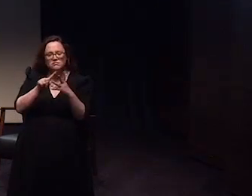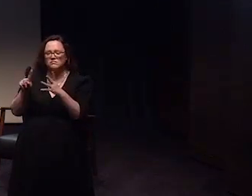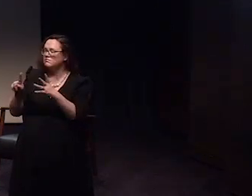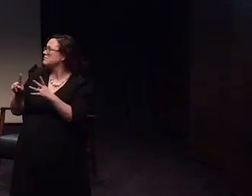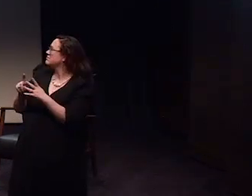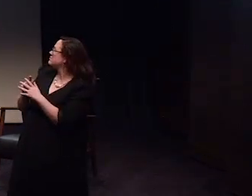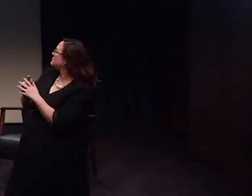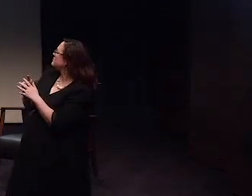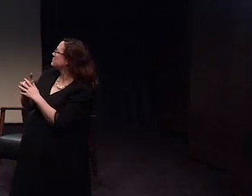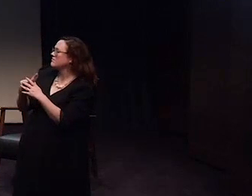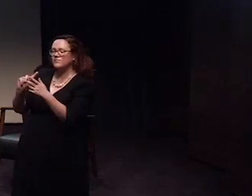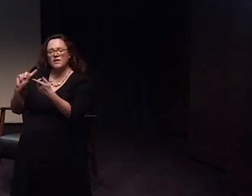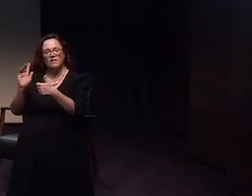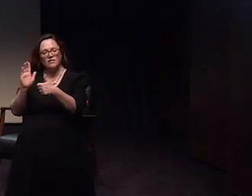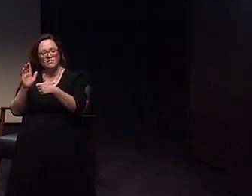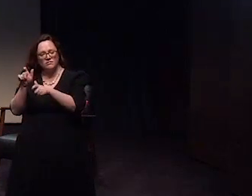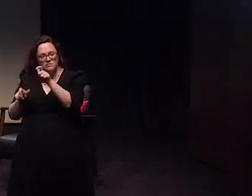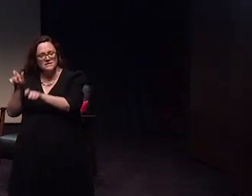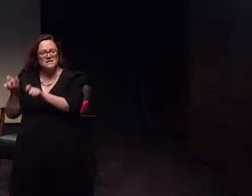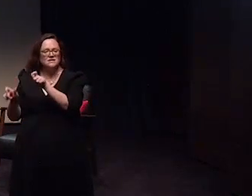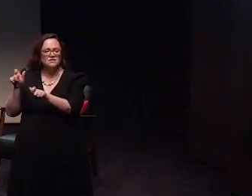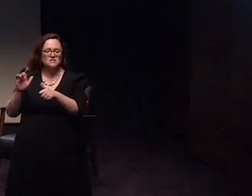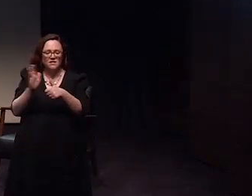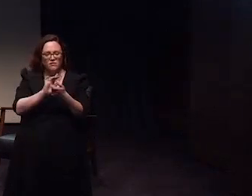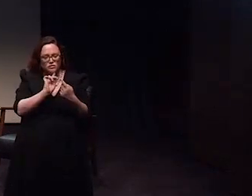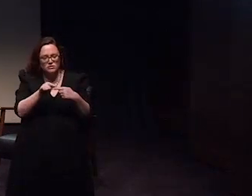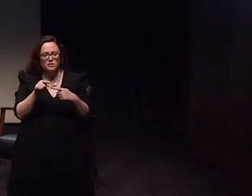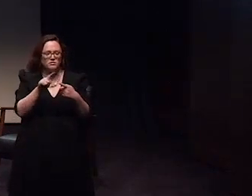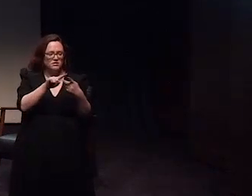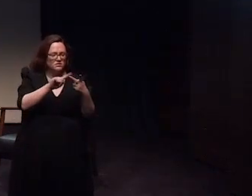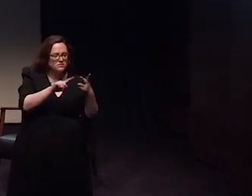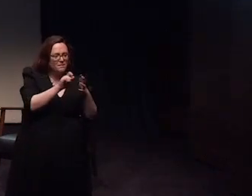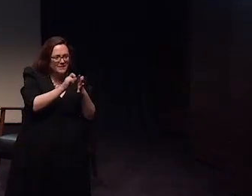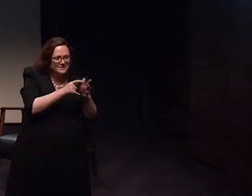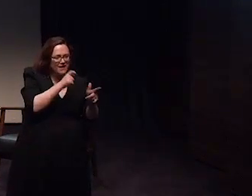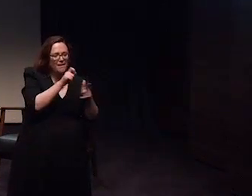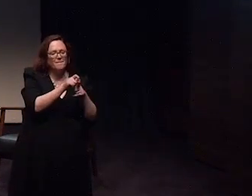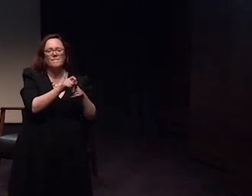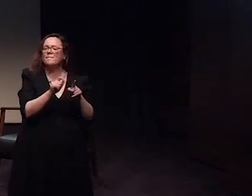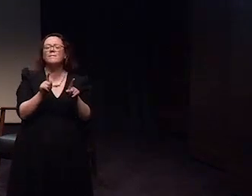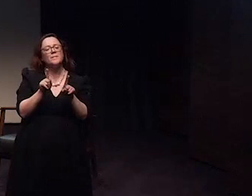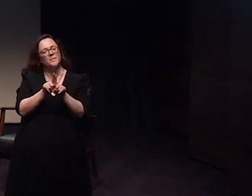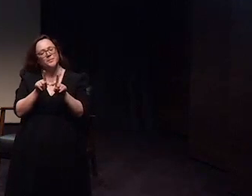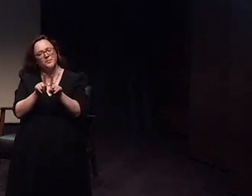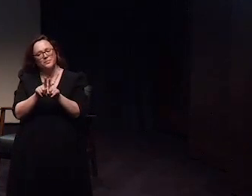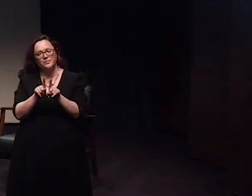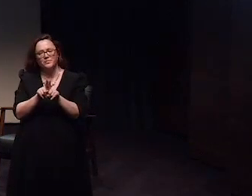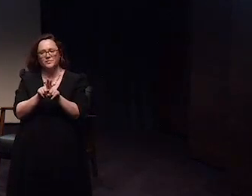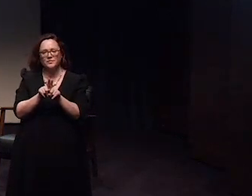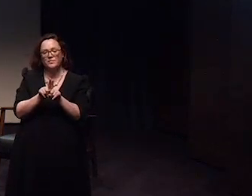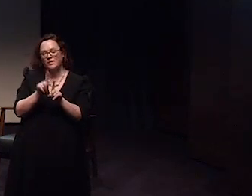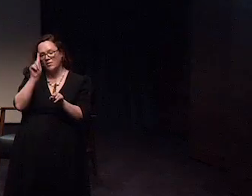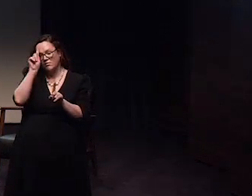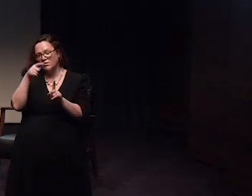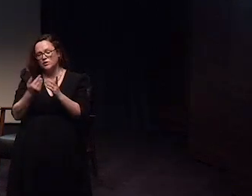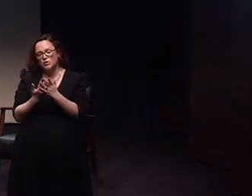the first responders, and also the citizens. We also try to test a new idea,